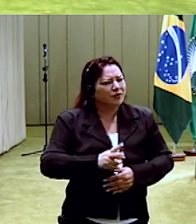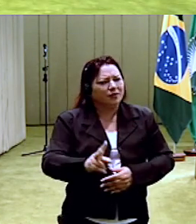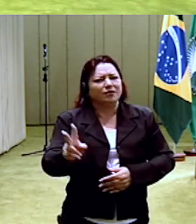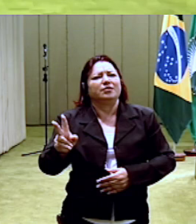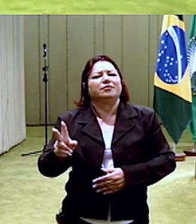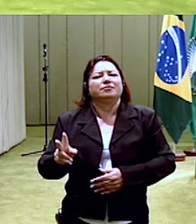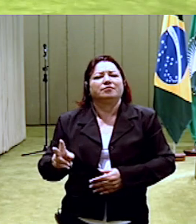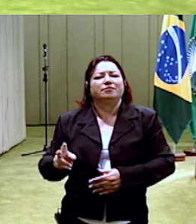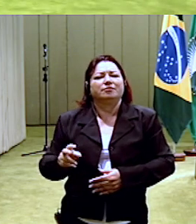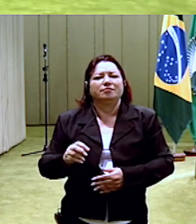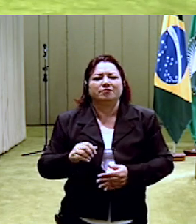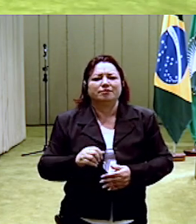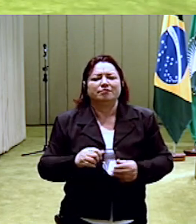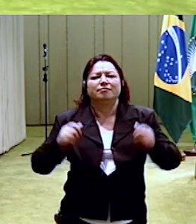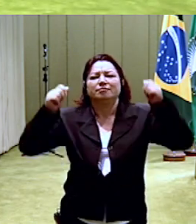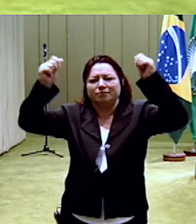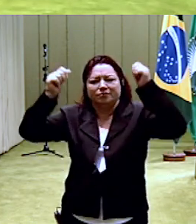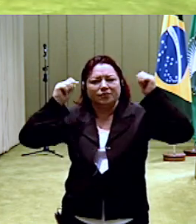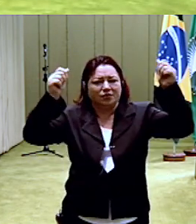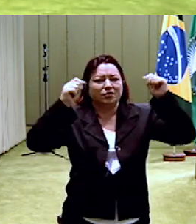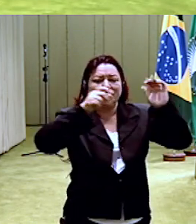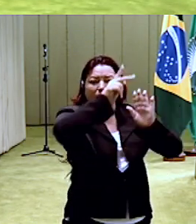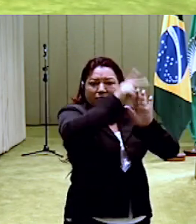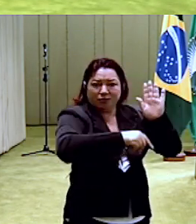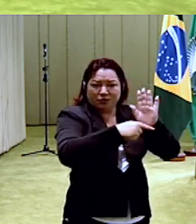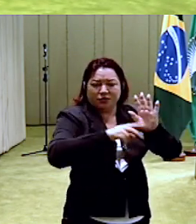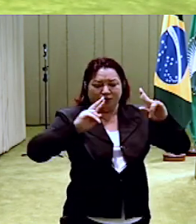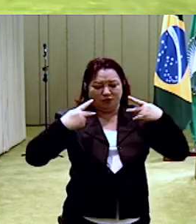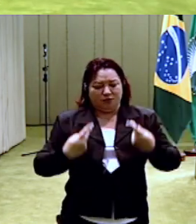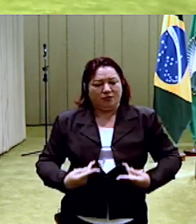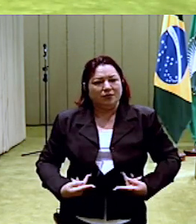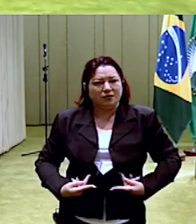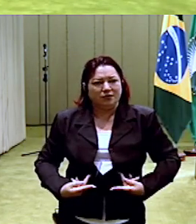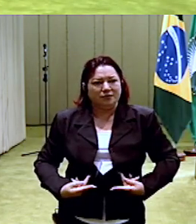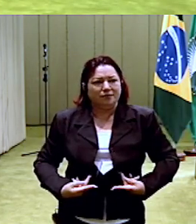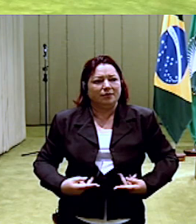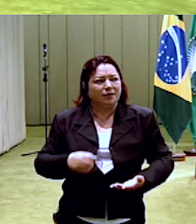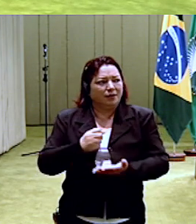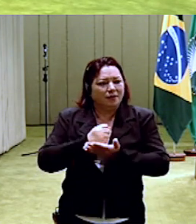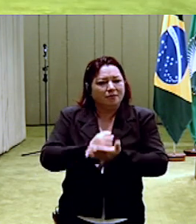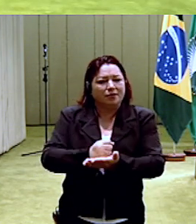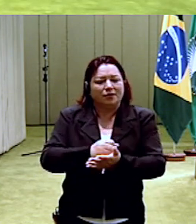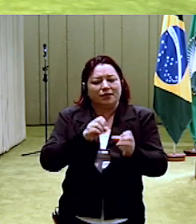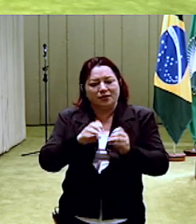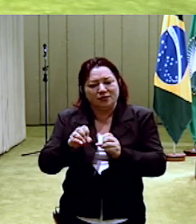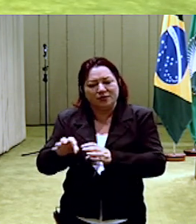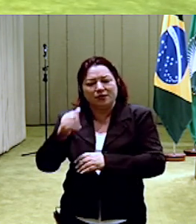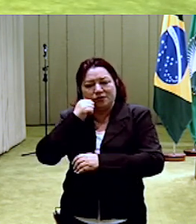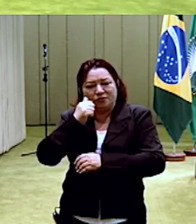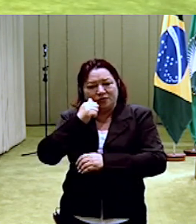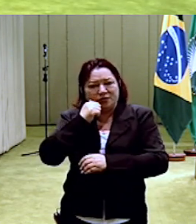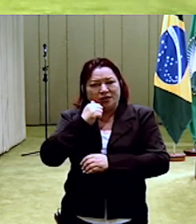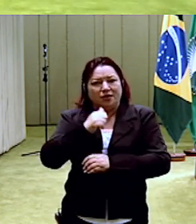and participated in humanitarian projects and specifically to support the girls' educations in my regions and